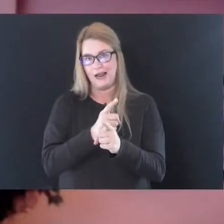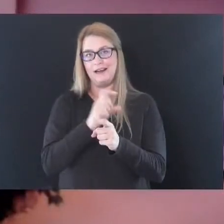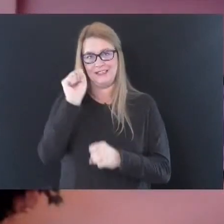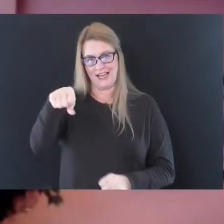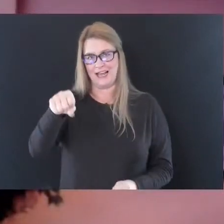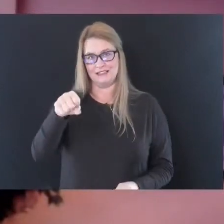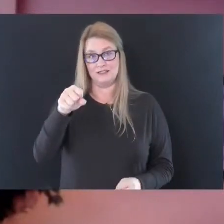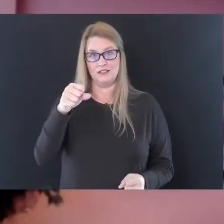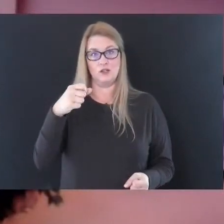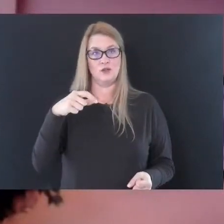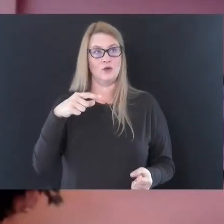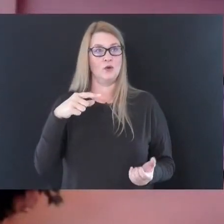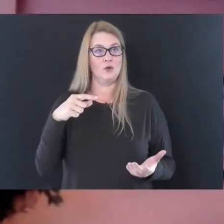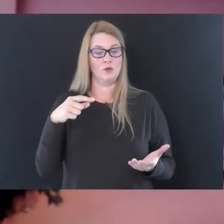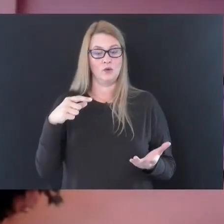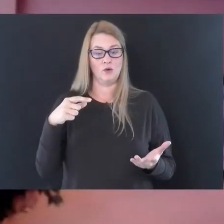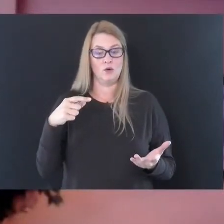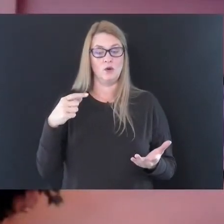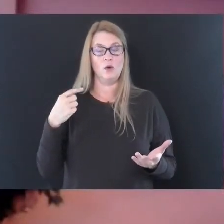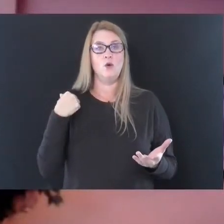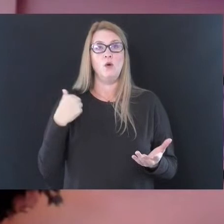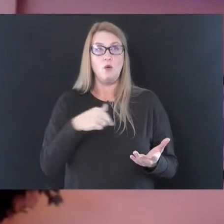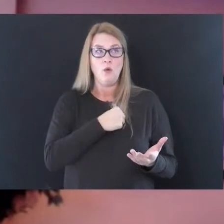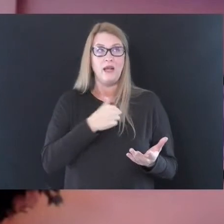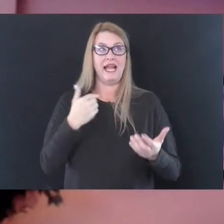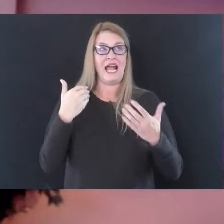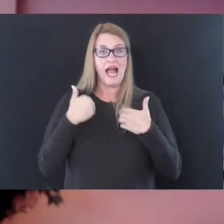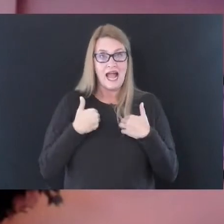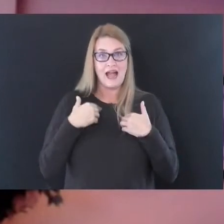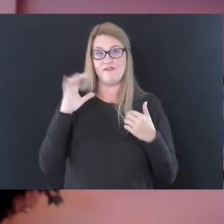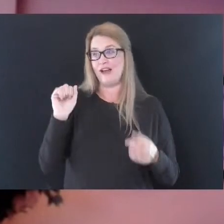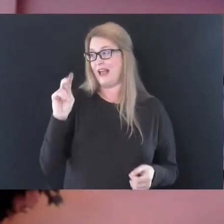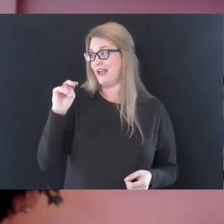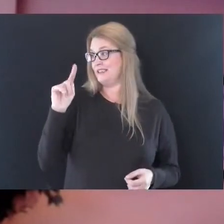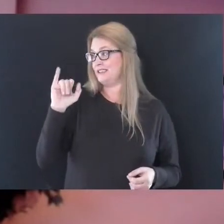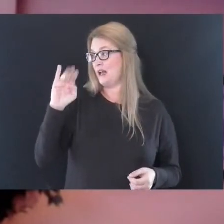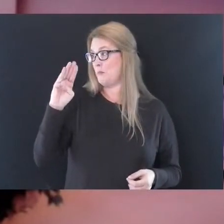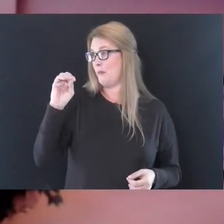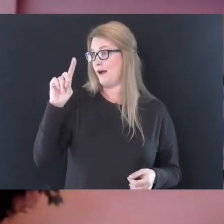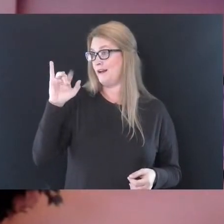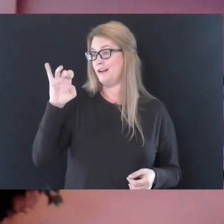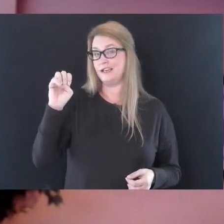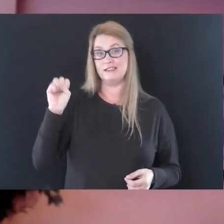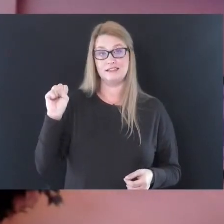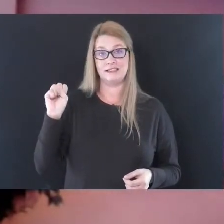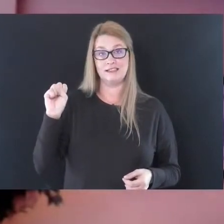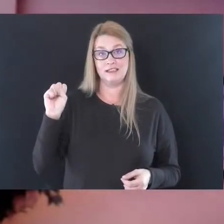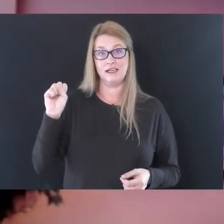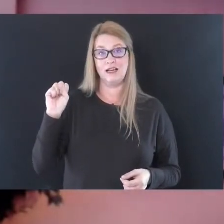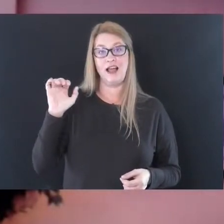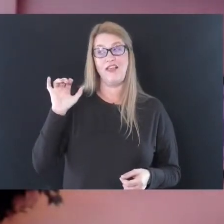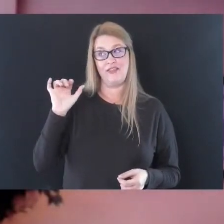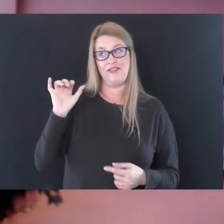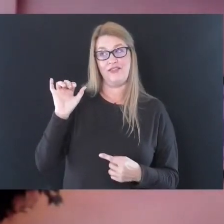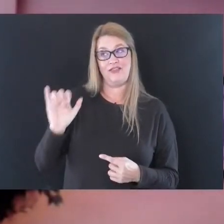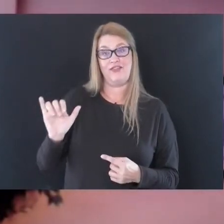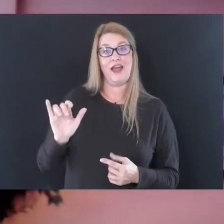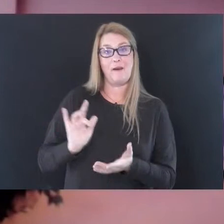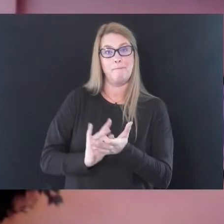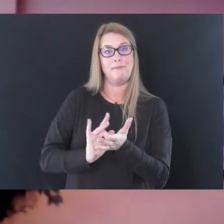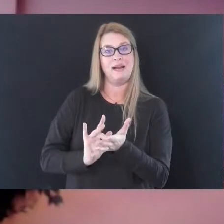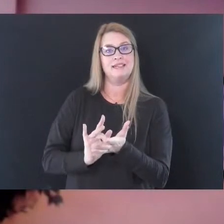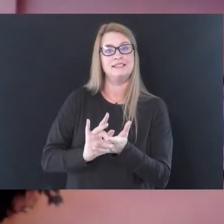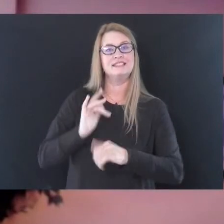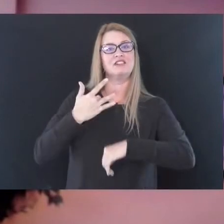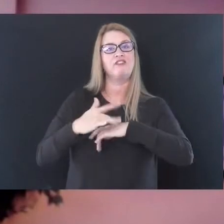we have the monoclonal antibodies, which are really, as Dr. Amjad said, the solution that is available for